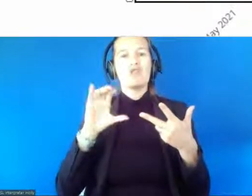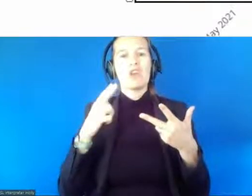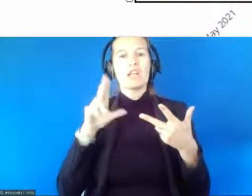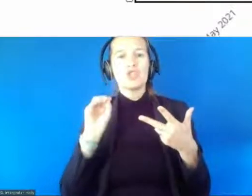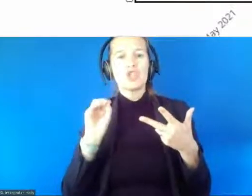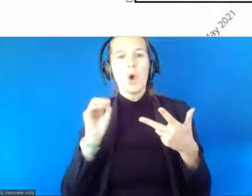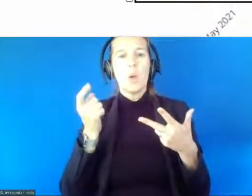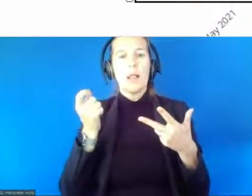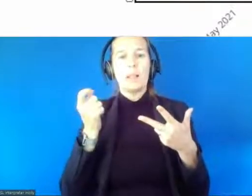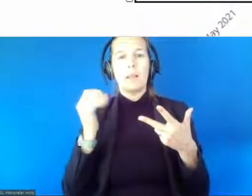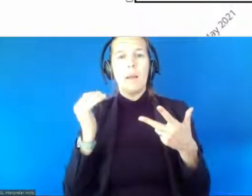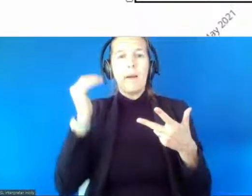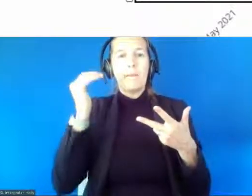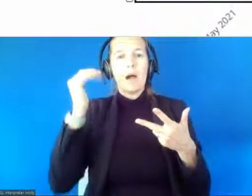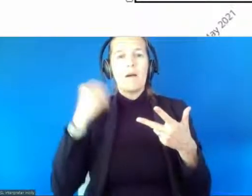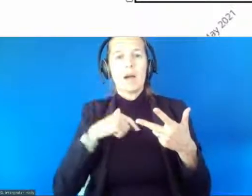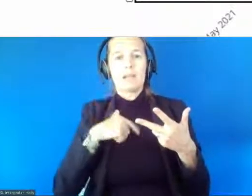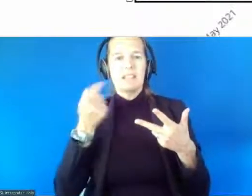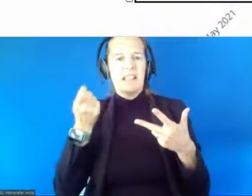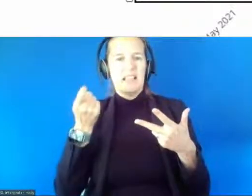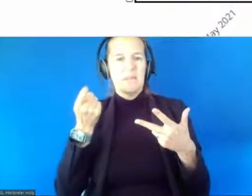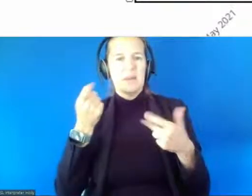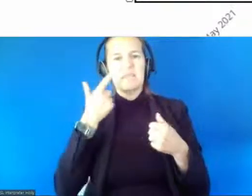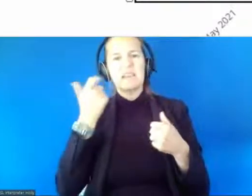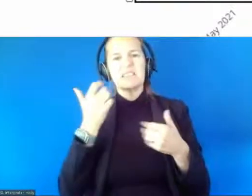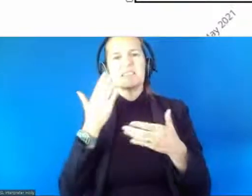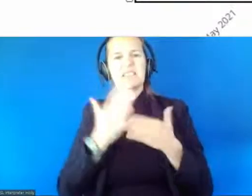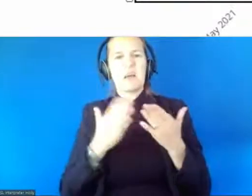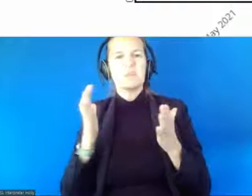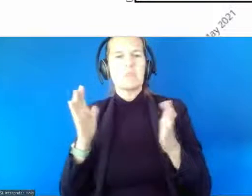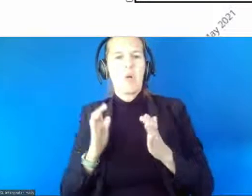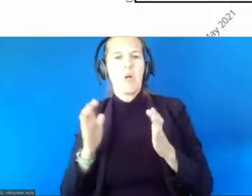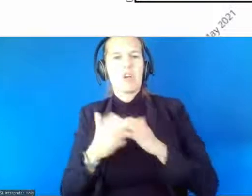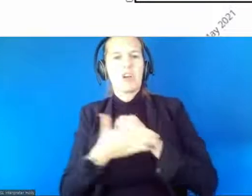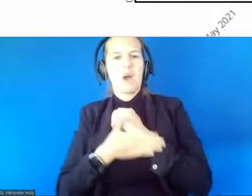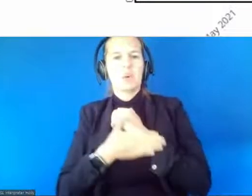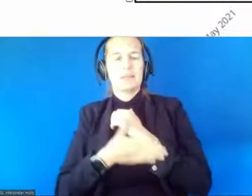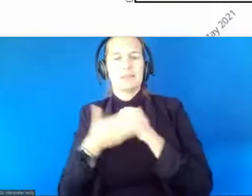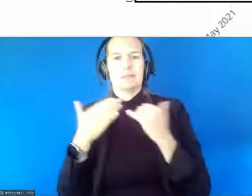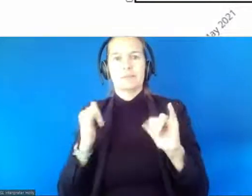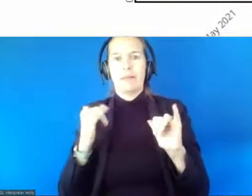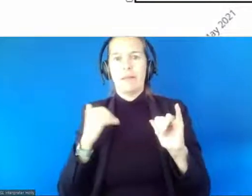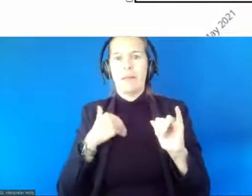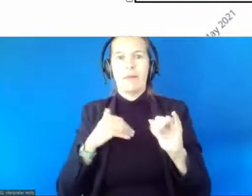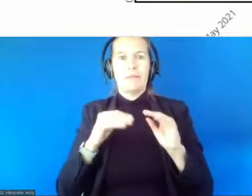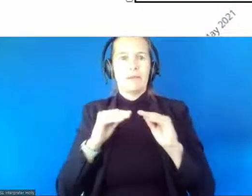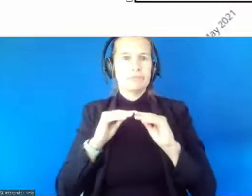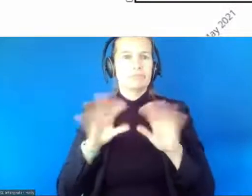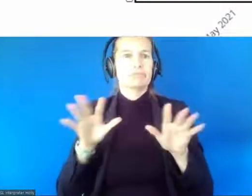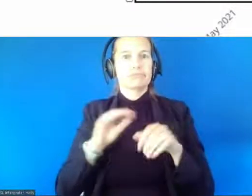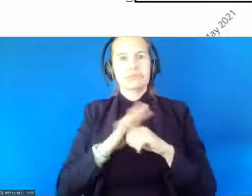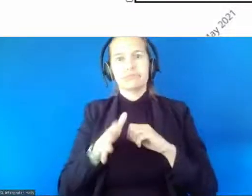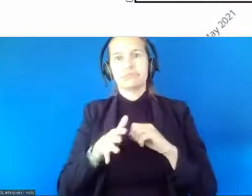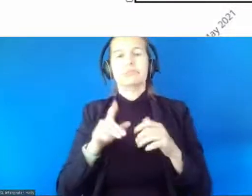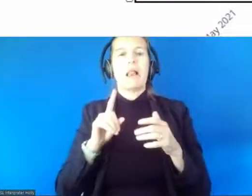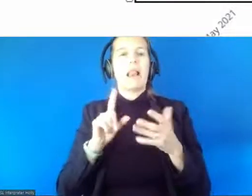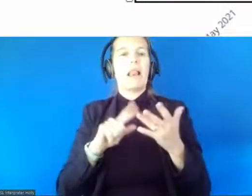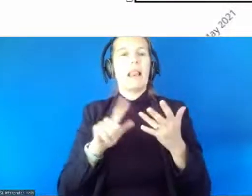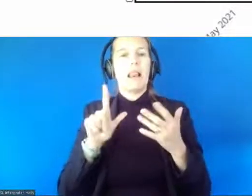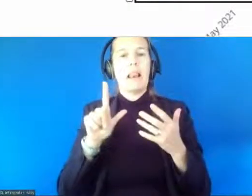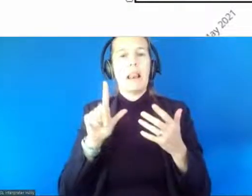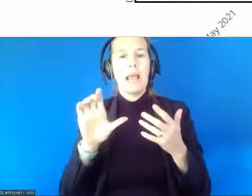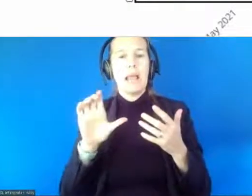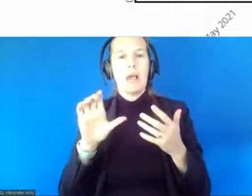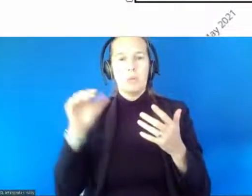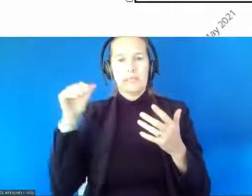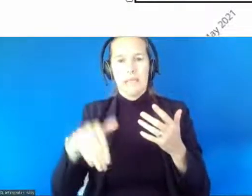higher than we are still, and that's because some of the smaller counties are still having a significant outbreak. Lake County has come down. That's the